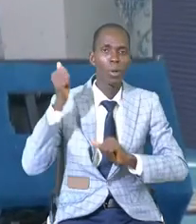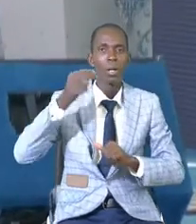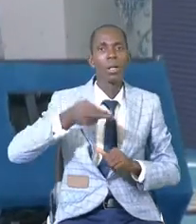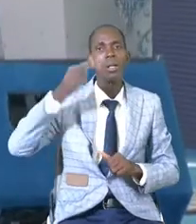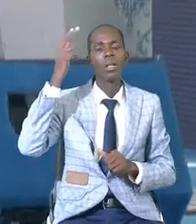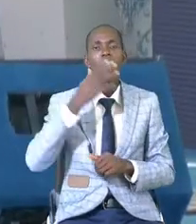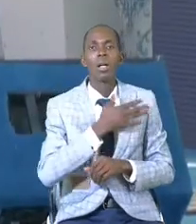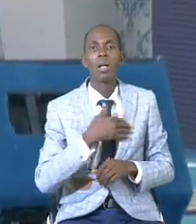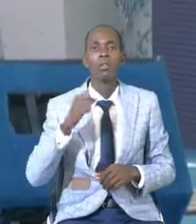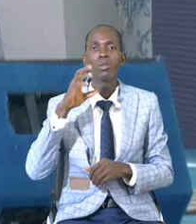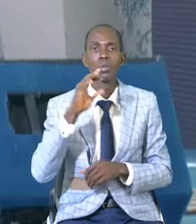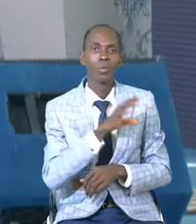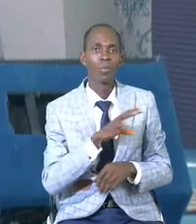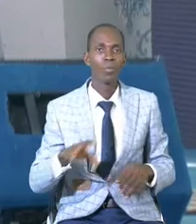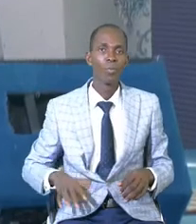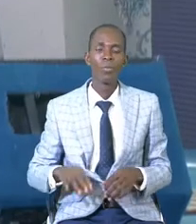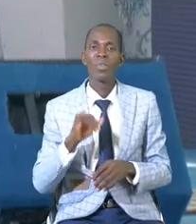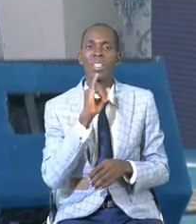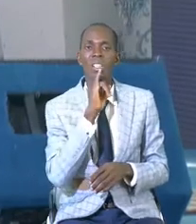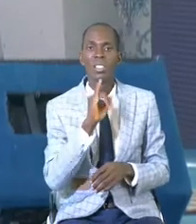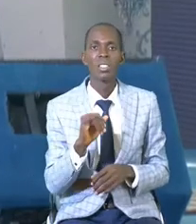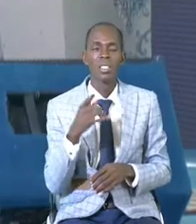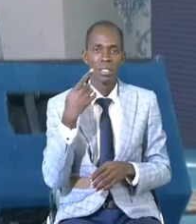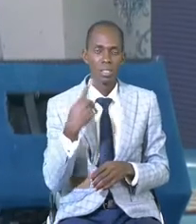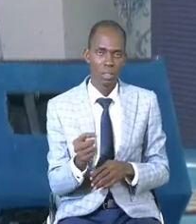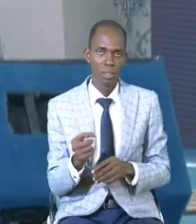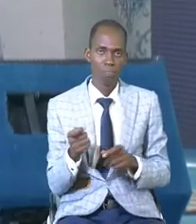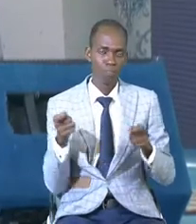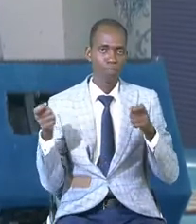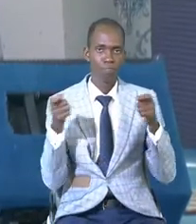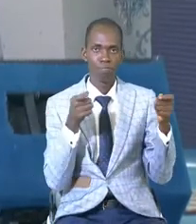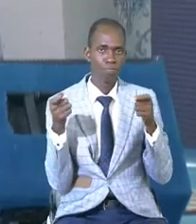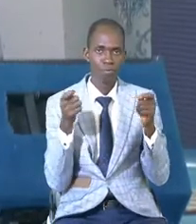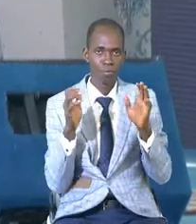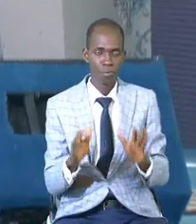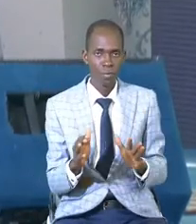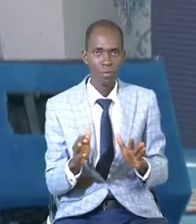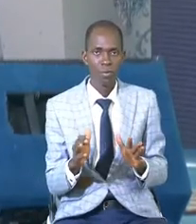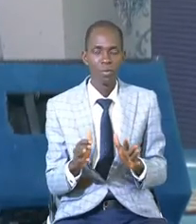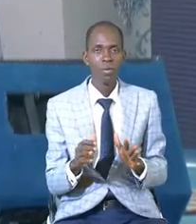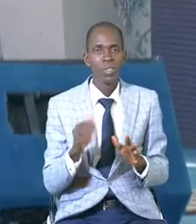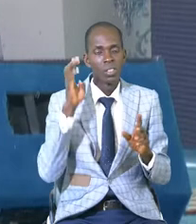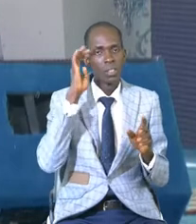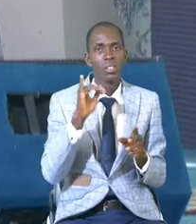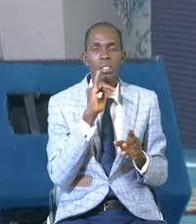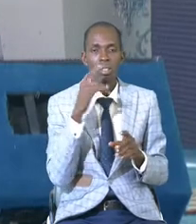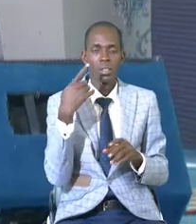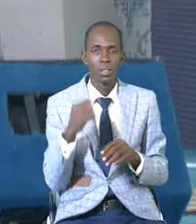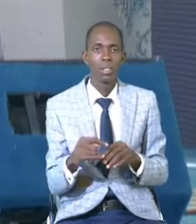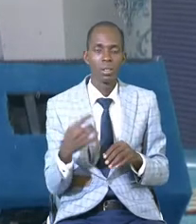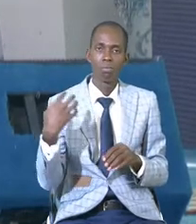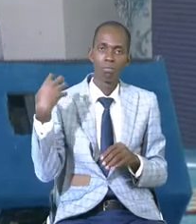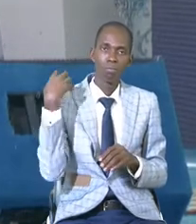Christ is the sovereign, he is the ruler, he is the captain, he is